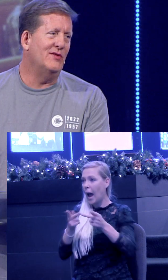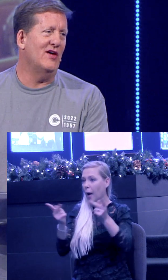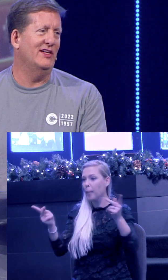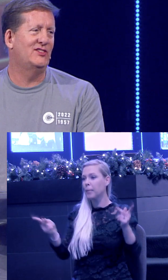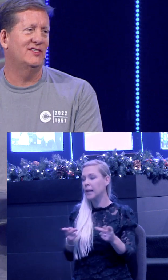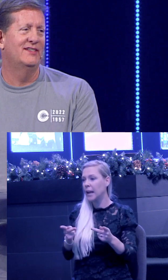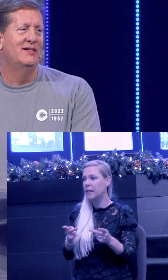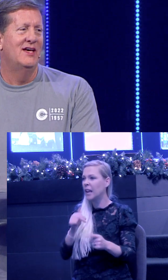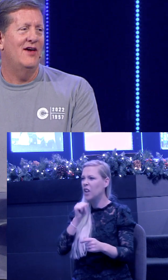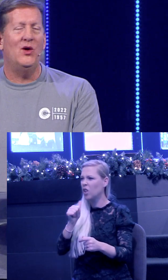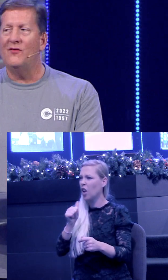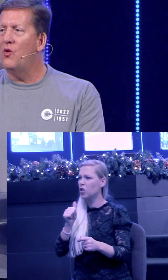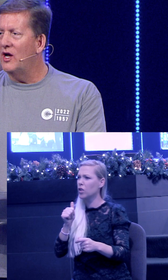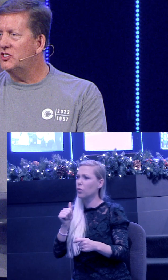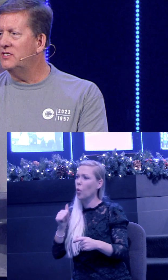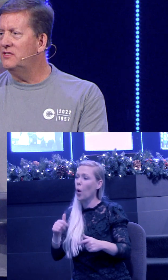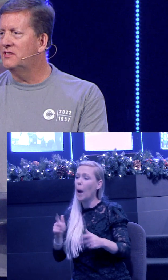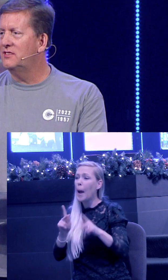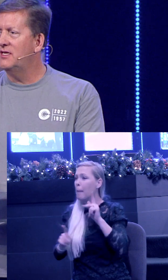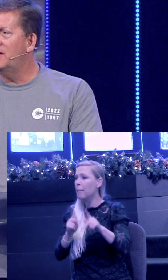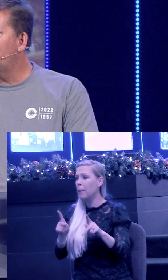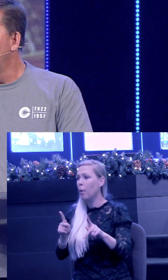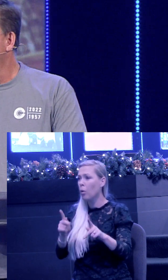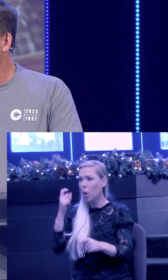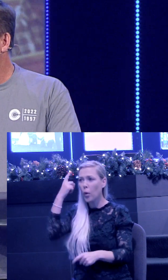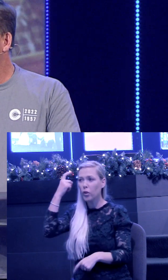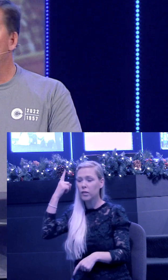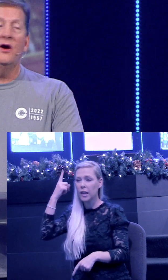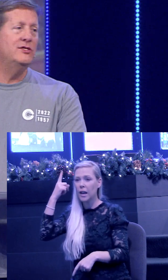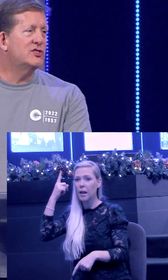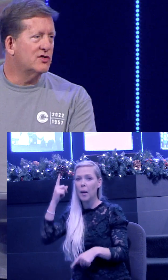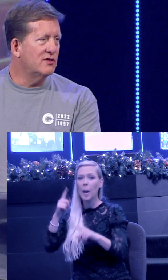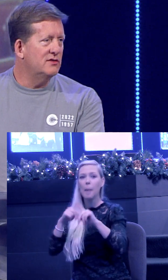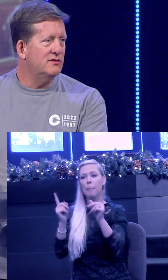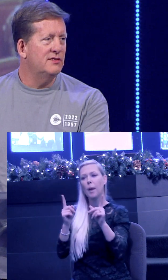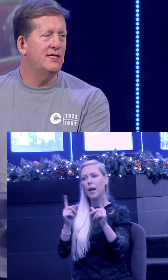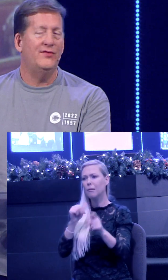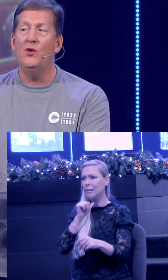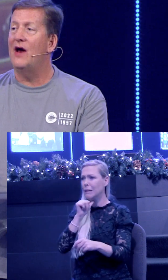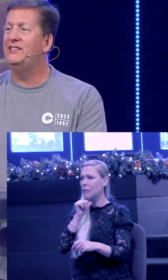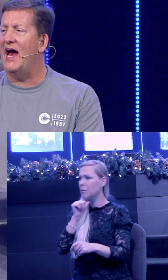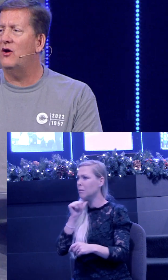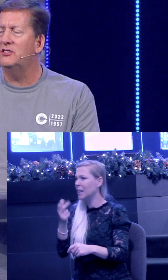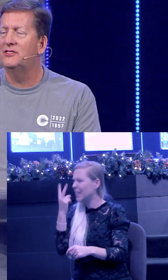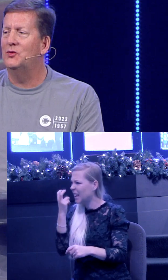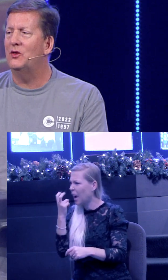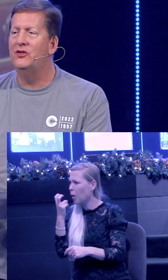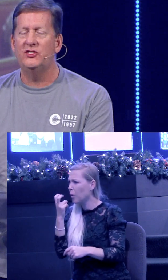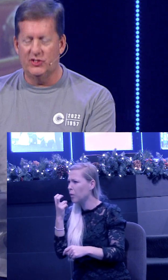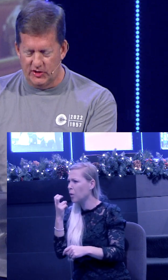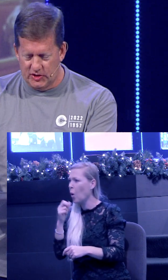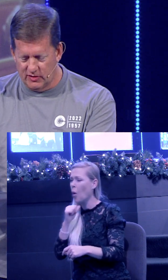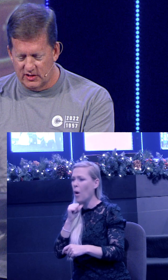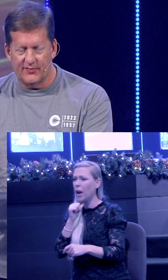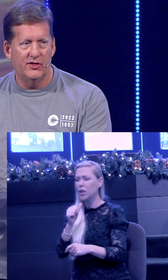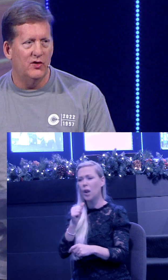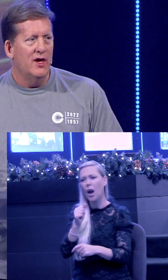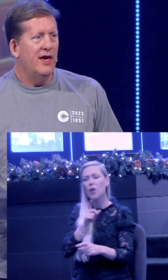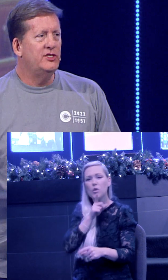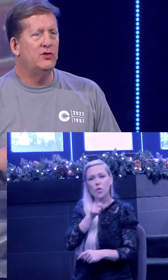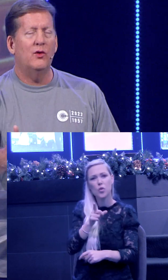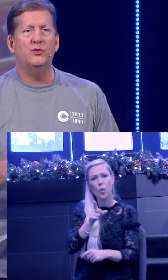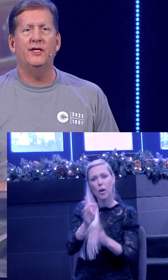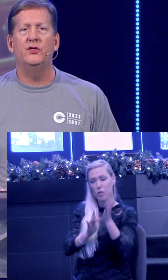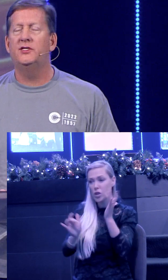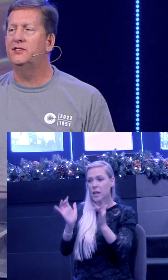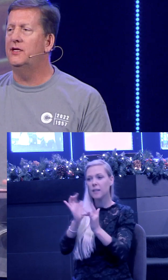already convinced. If you have questions, if you're uncertain, if you have doubts, well, this is the church for you.